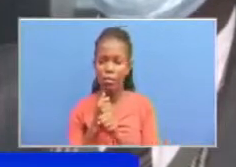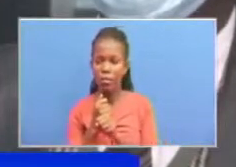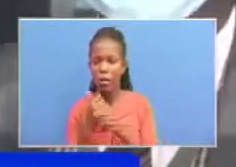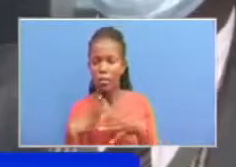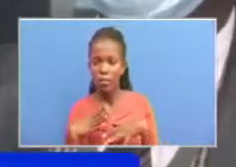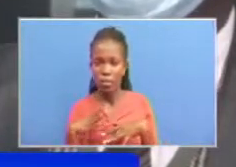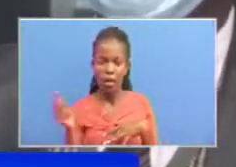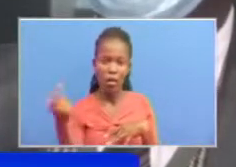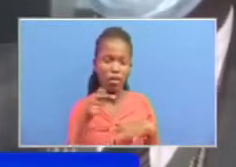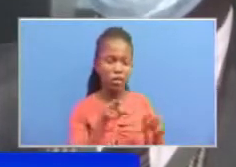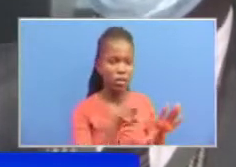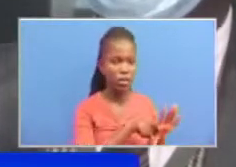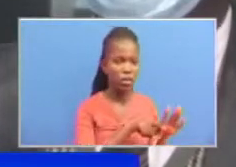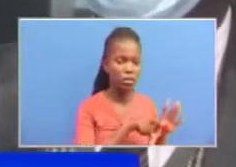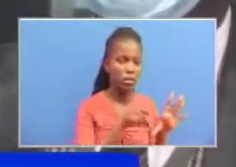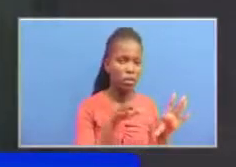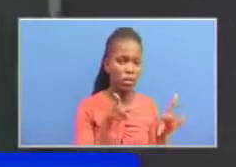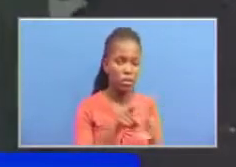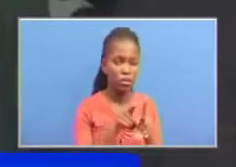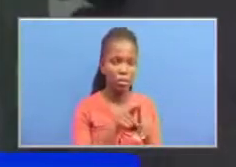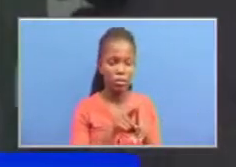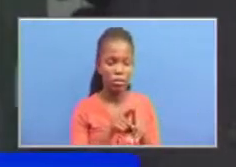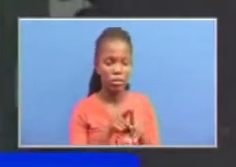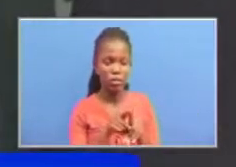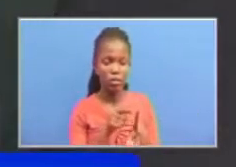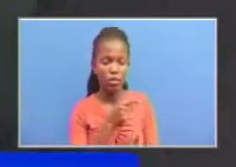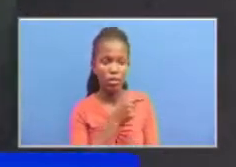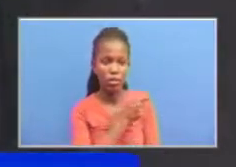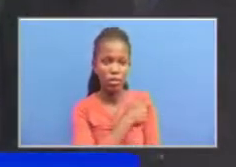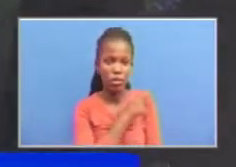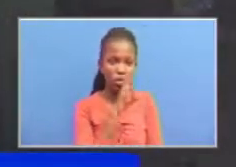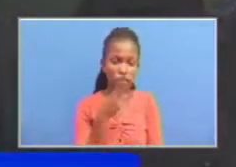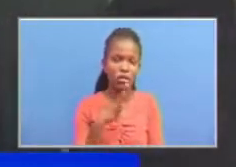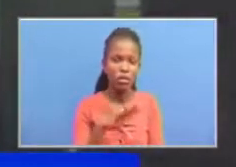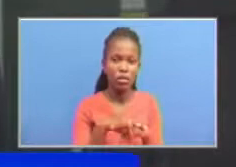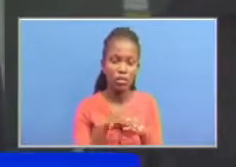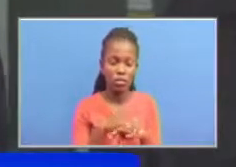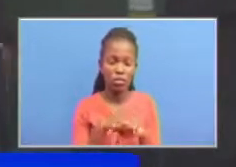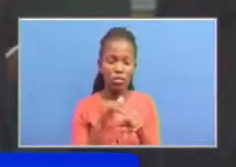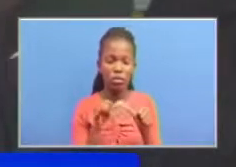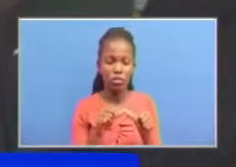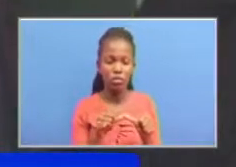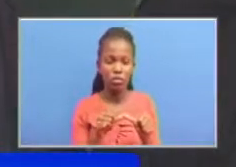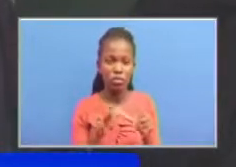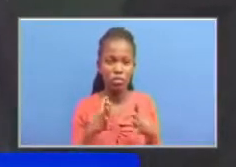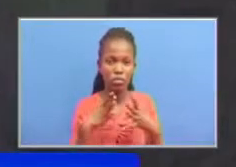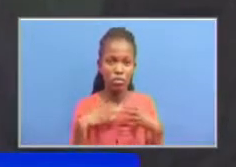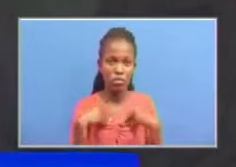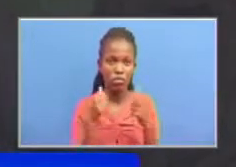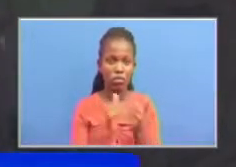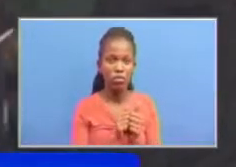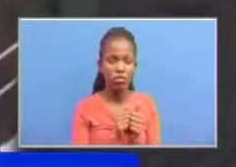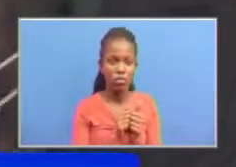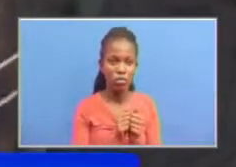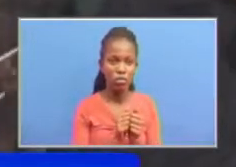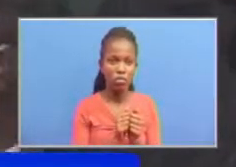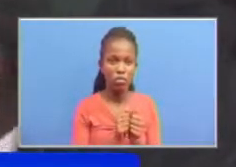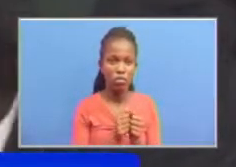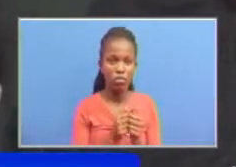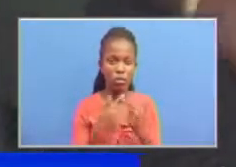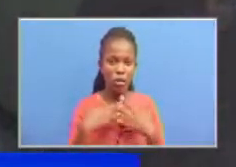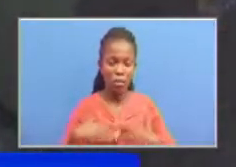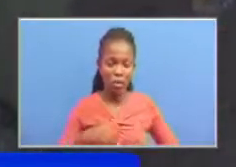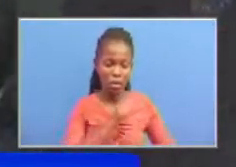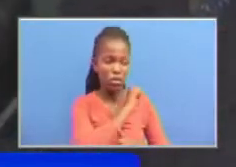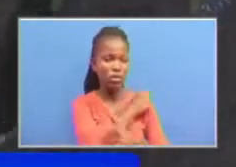out and go for their second dose. Danish medical authorities, they completely agree with the European Medical Authority